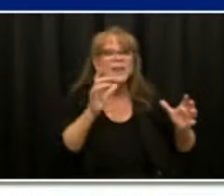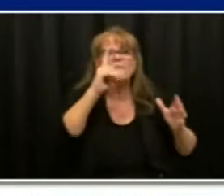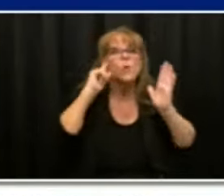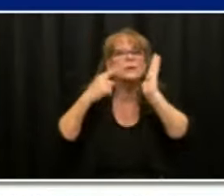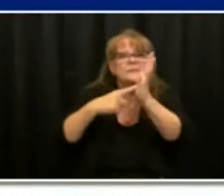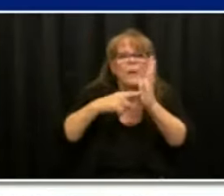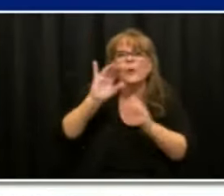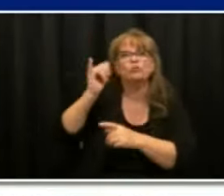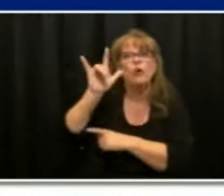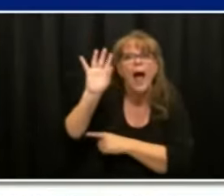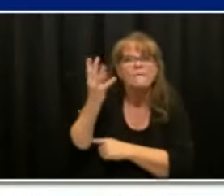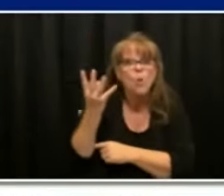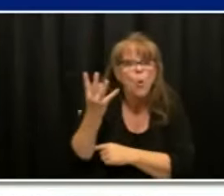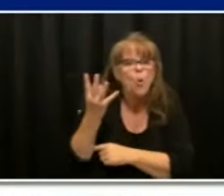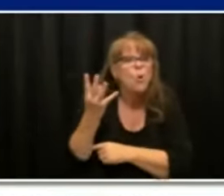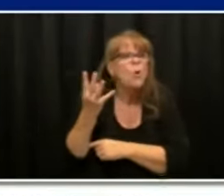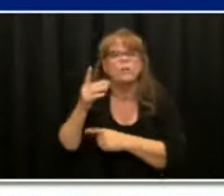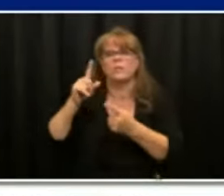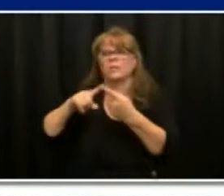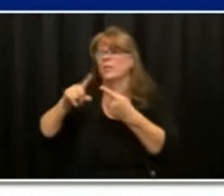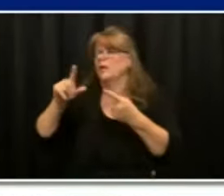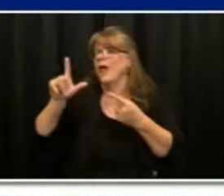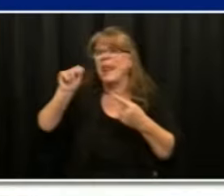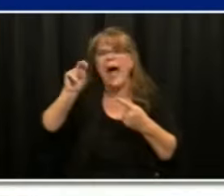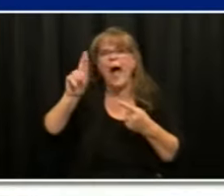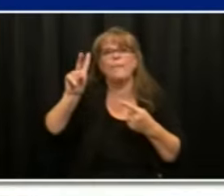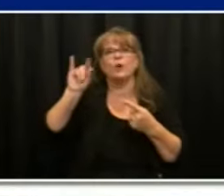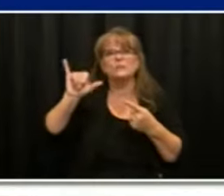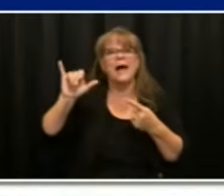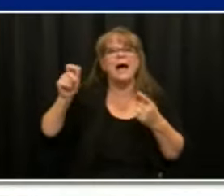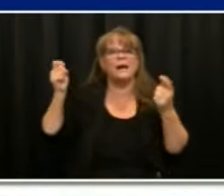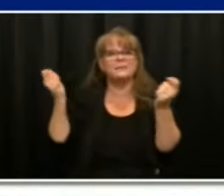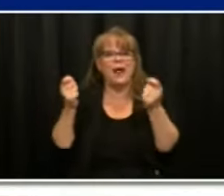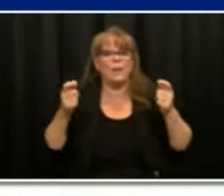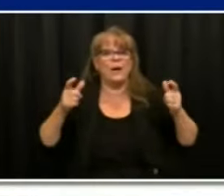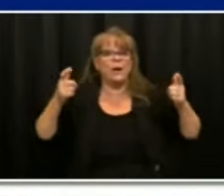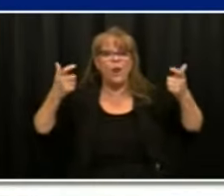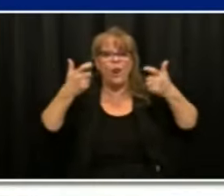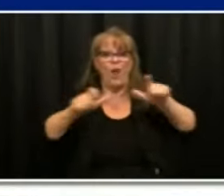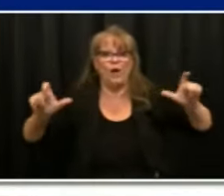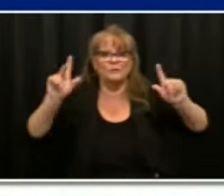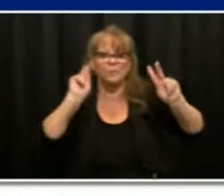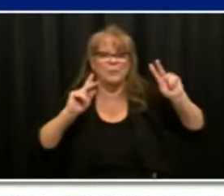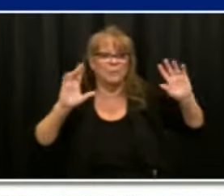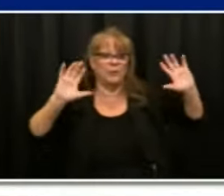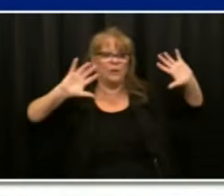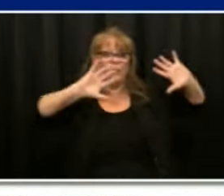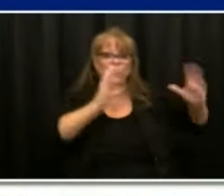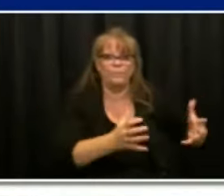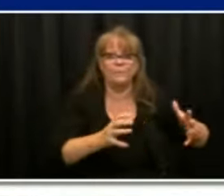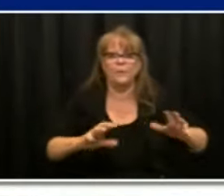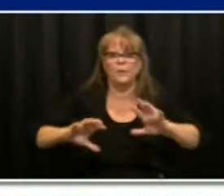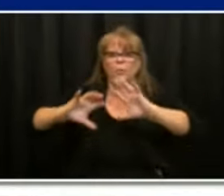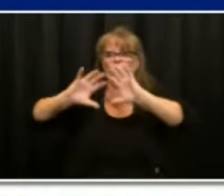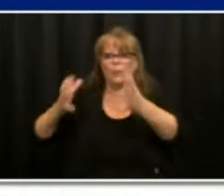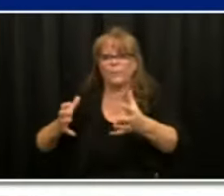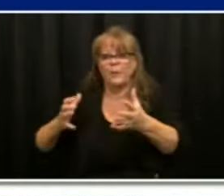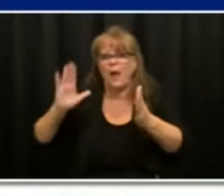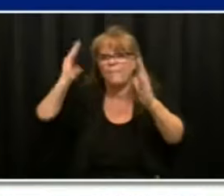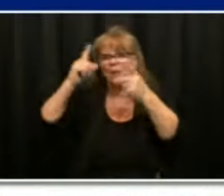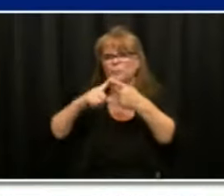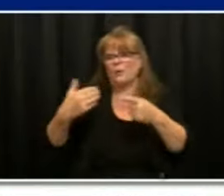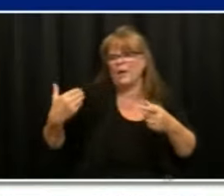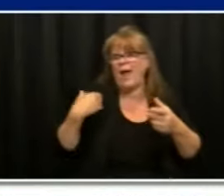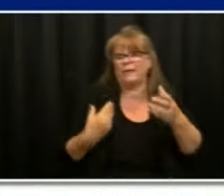Day. This figure is similar to the last, showing ICU admission counts in the spring and currently, and then different